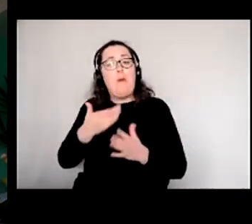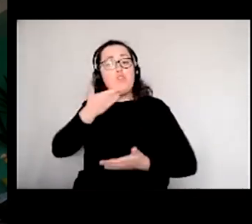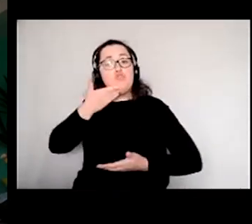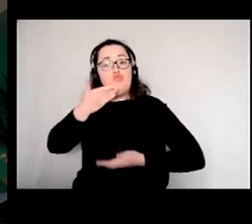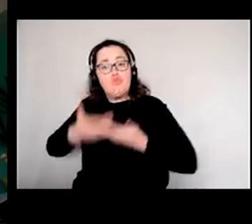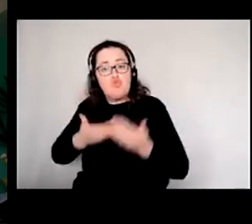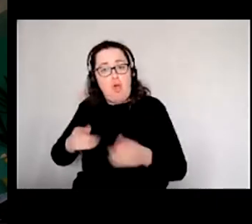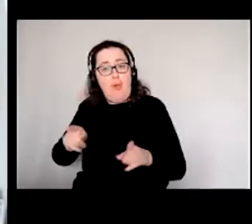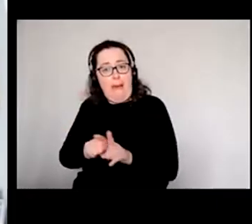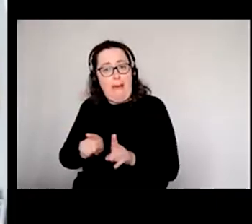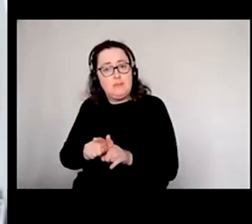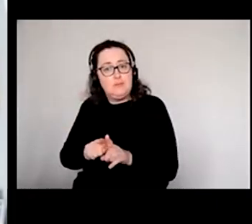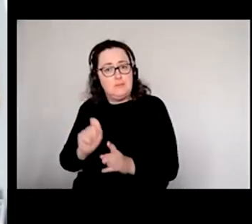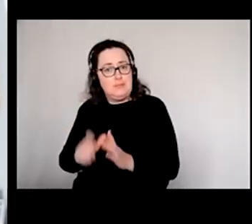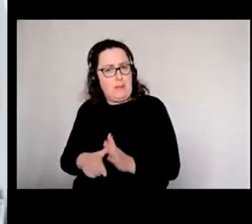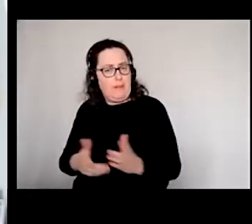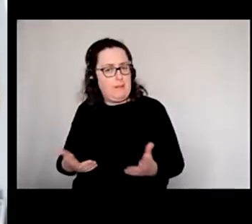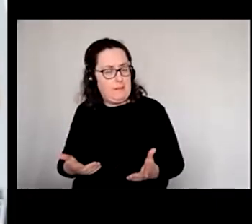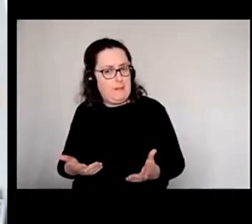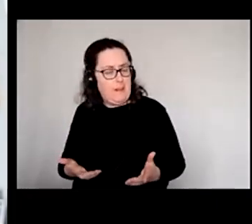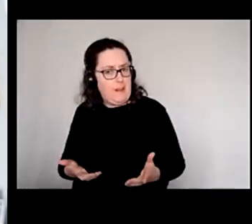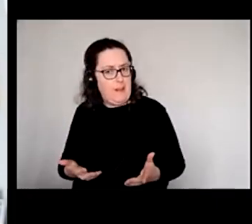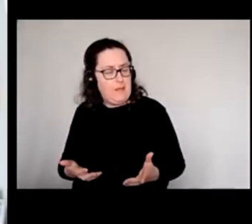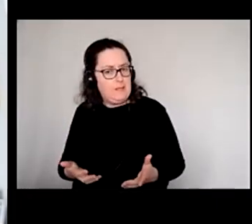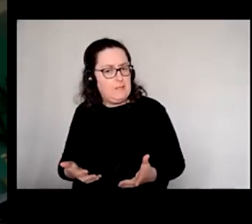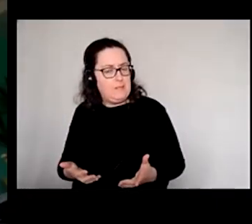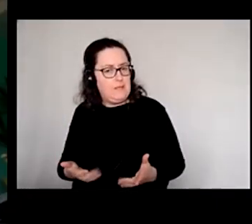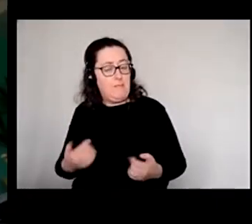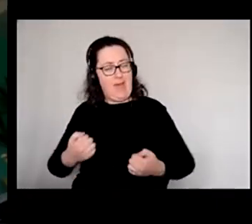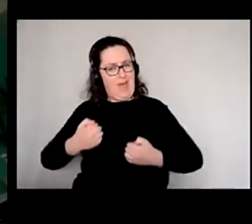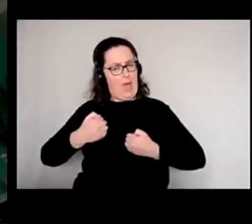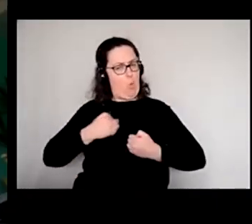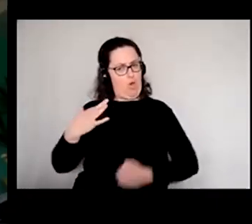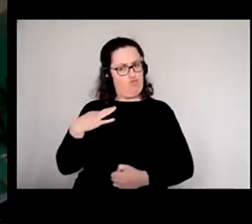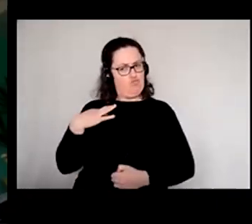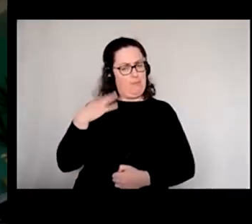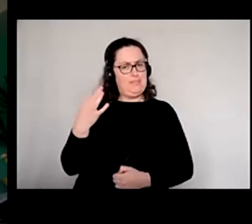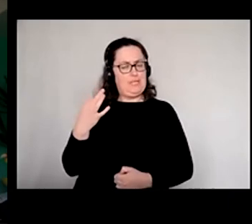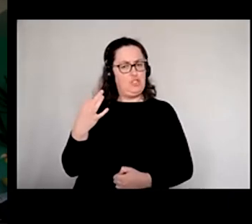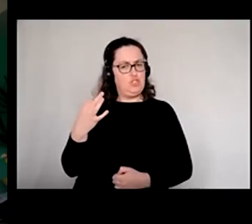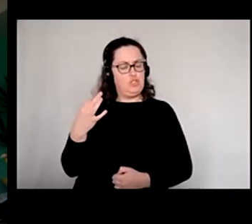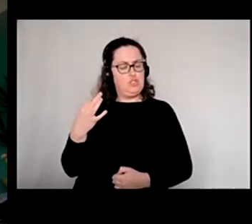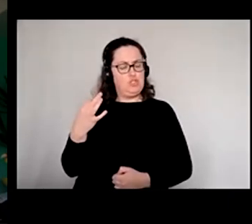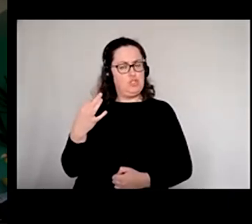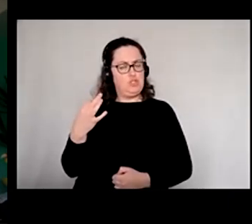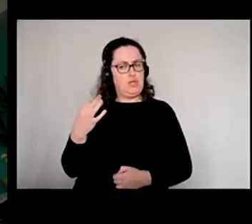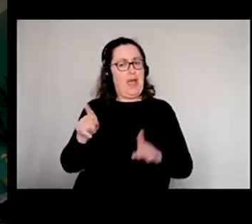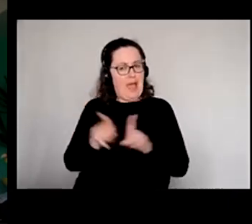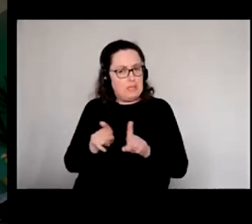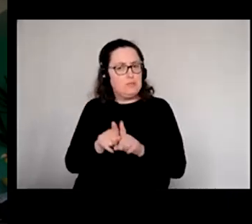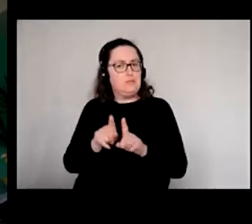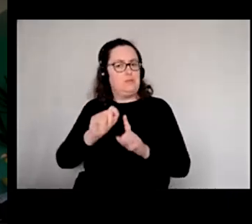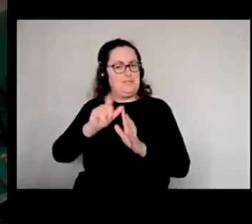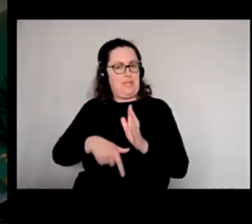being disabled. Yes. But also, it's about our representation as disabled artists, and it's acknowledging, you know, I don't